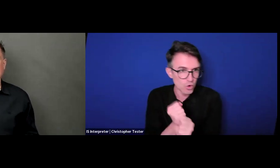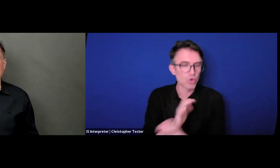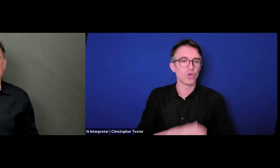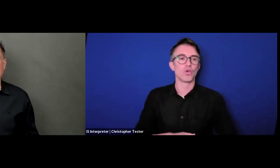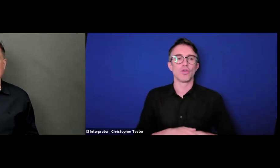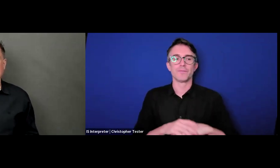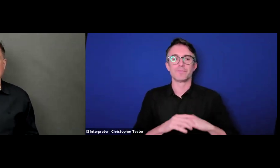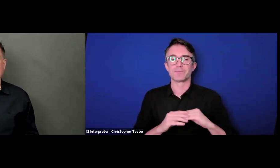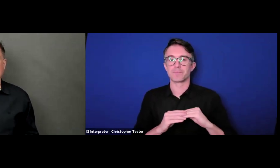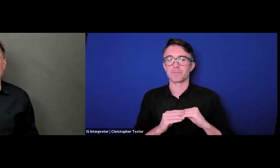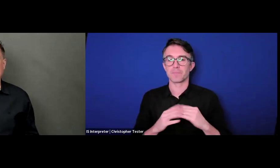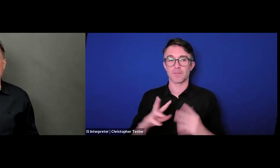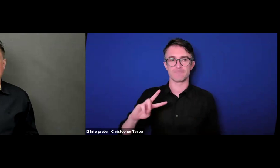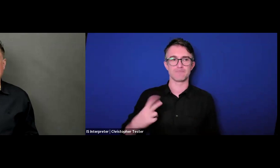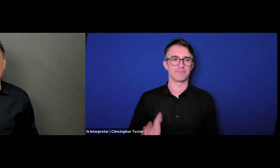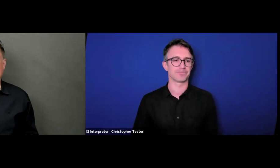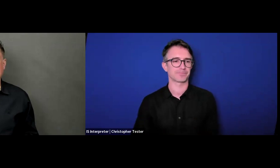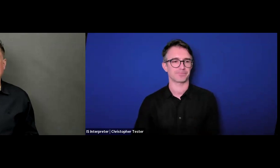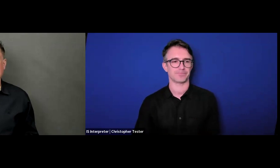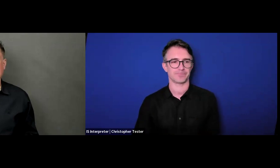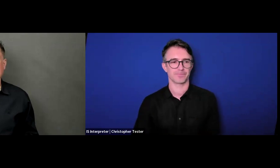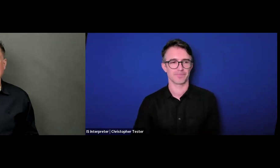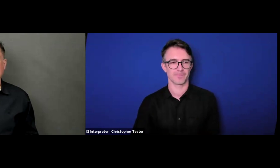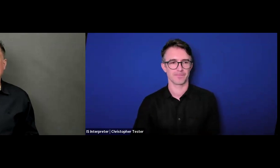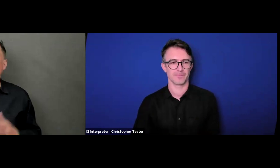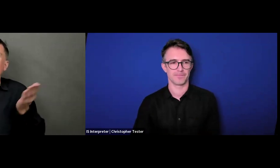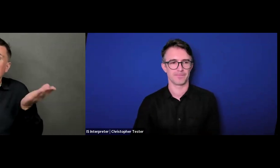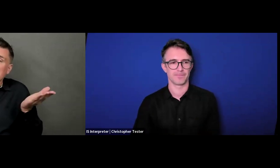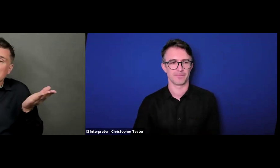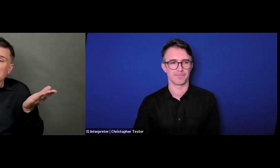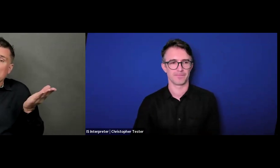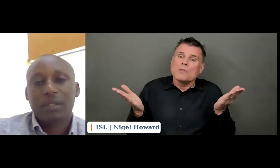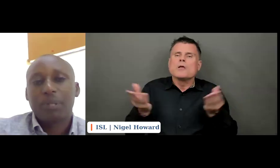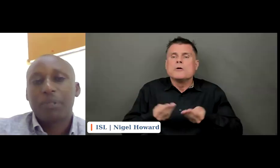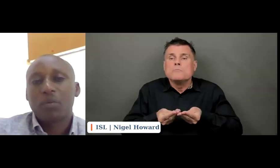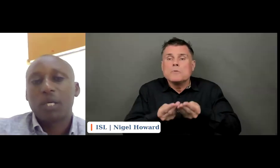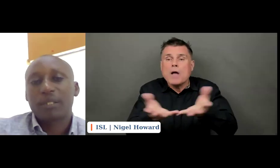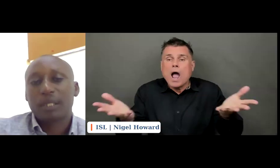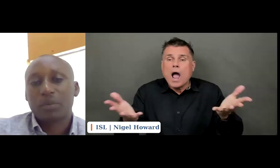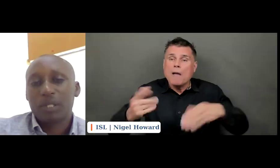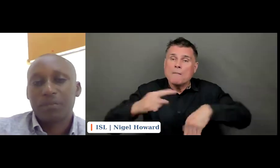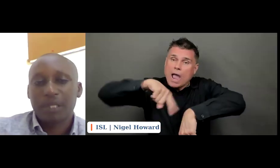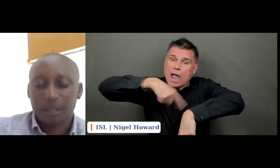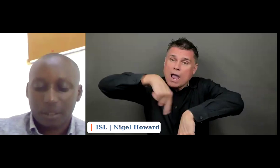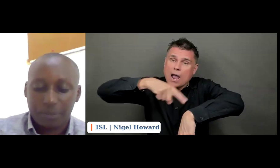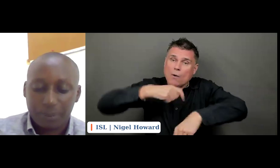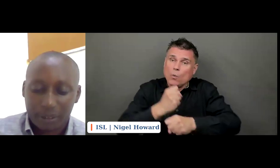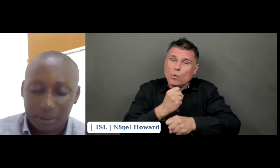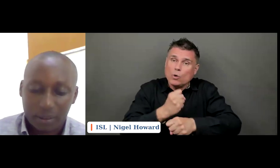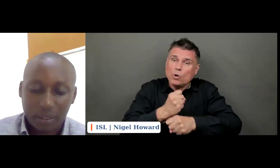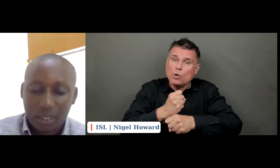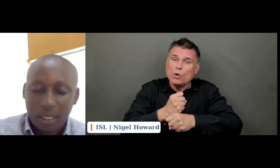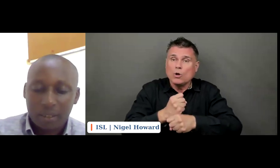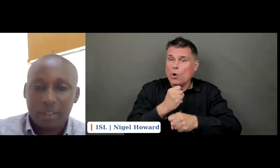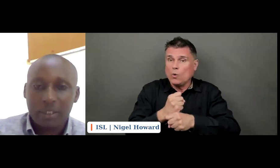with few hours of work compared to the existing public works that was being